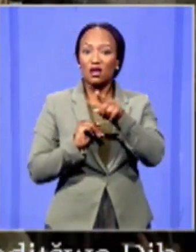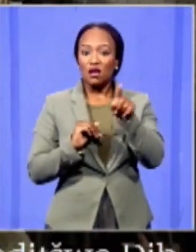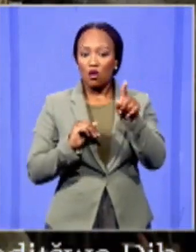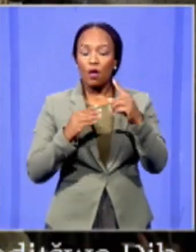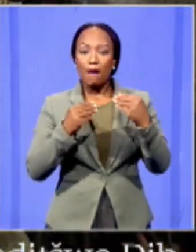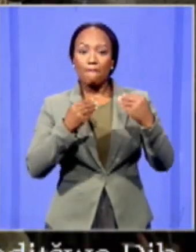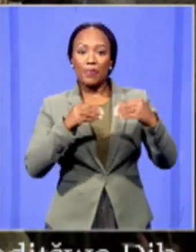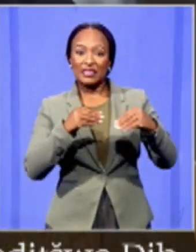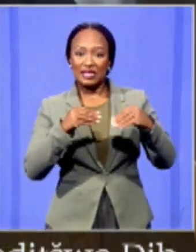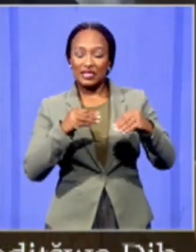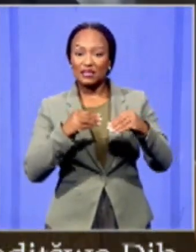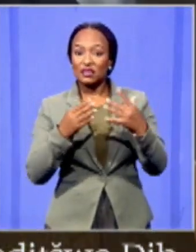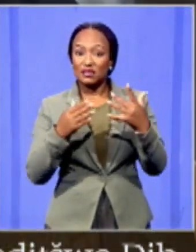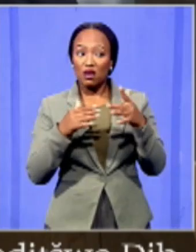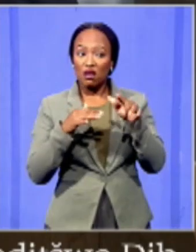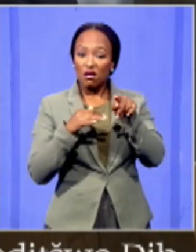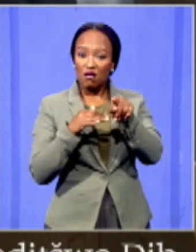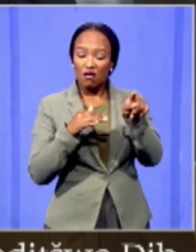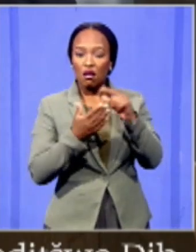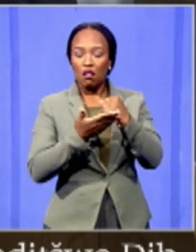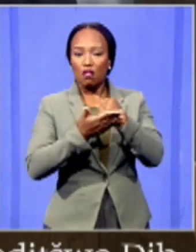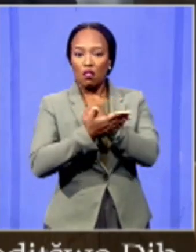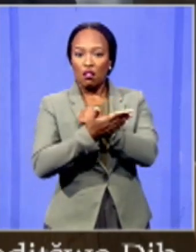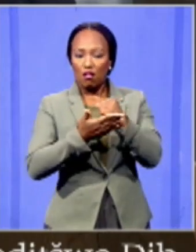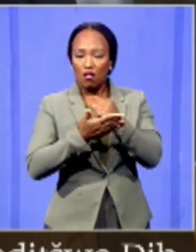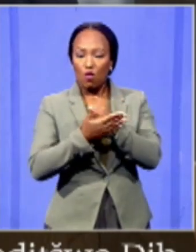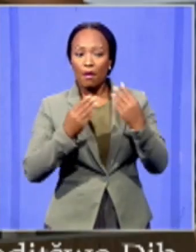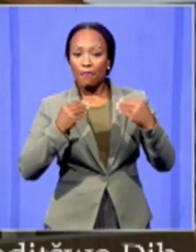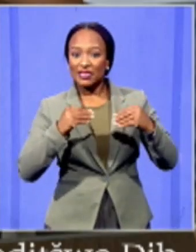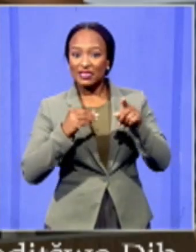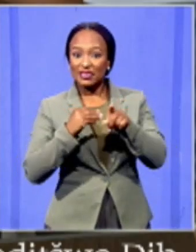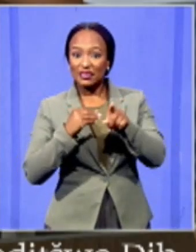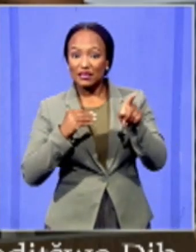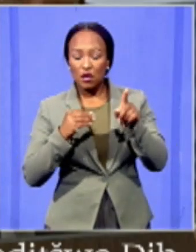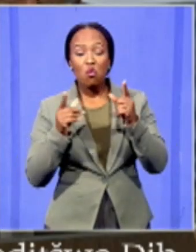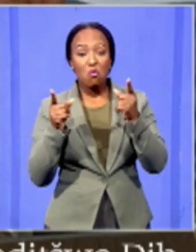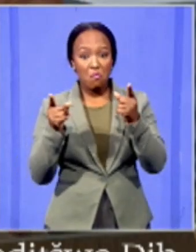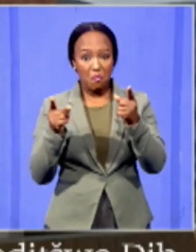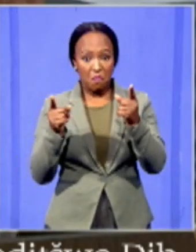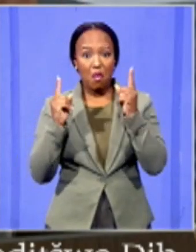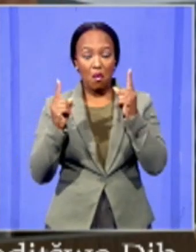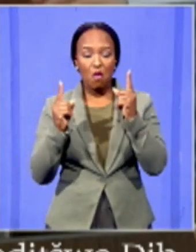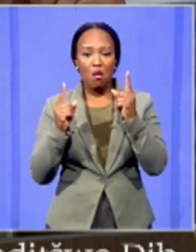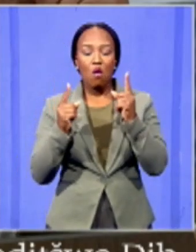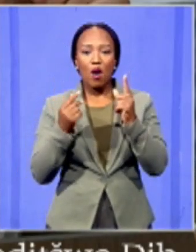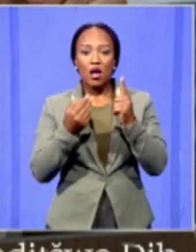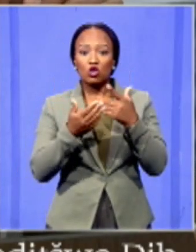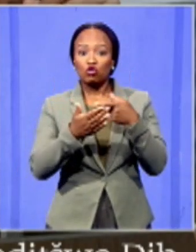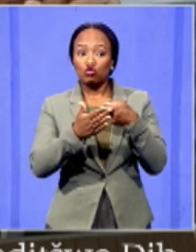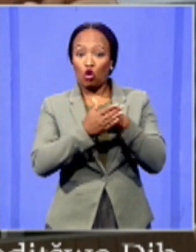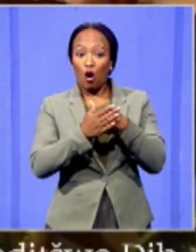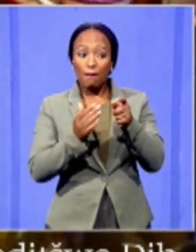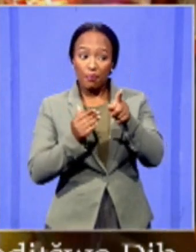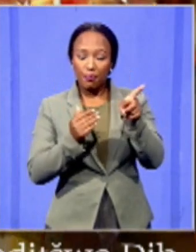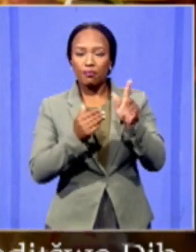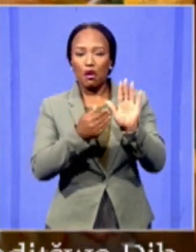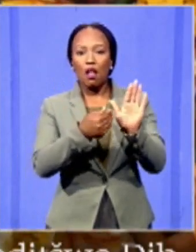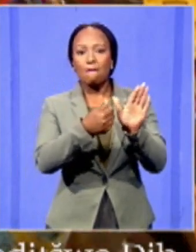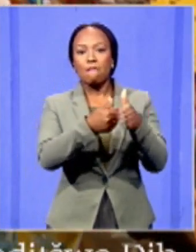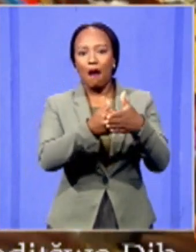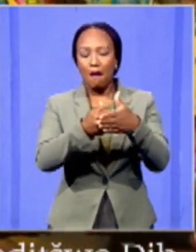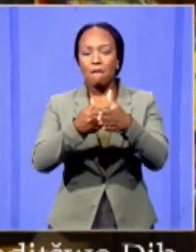Borwa bao ba ka se kgathego tema tshepedišong ya dikgwebo ba tla lebana le kotsi ya gore di tla tswalelwa. Ditona tšeo di